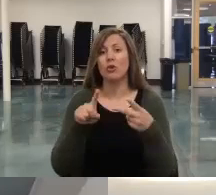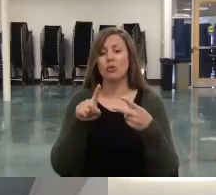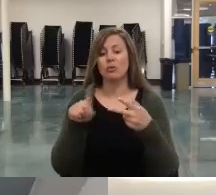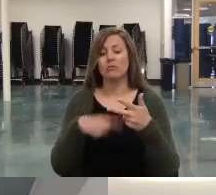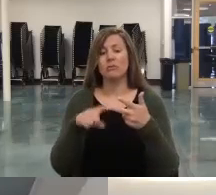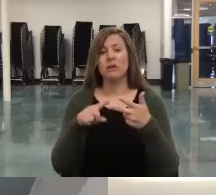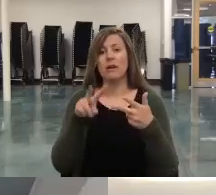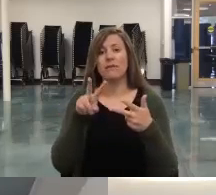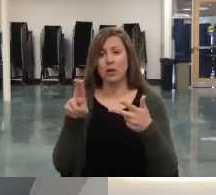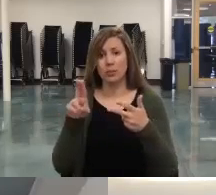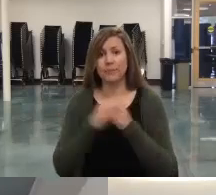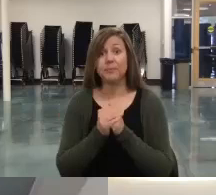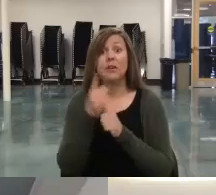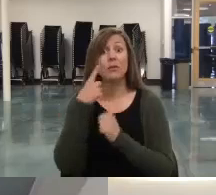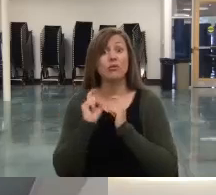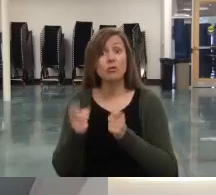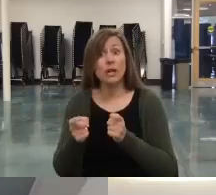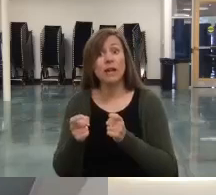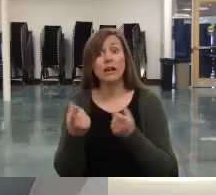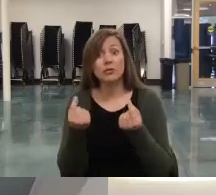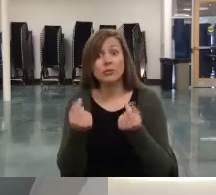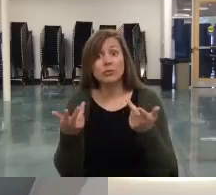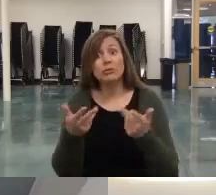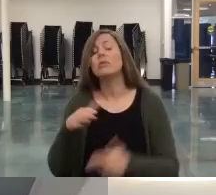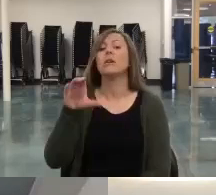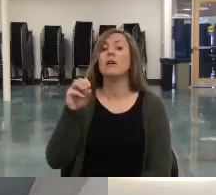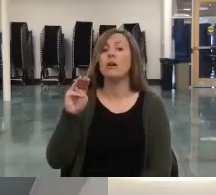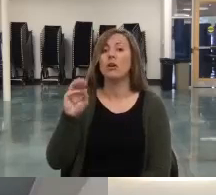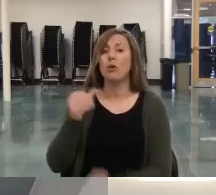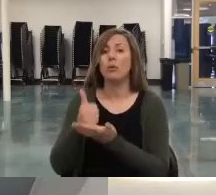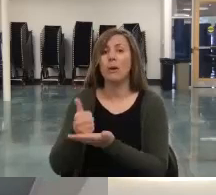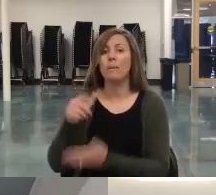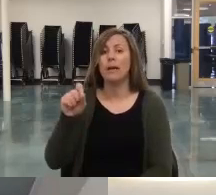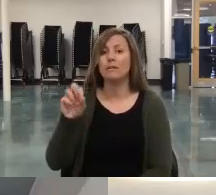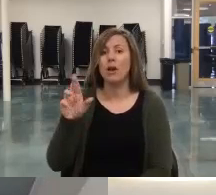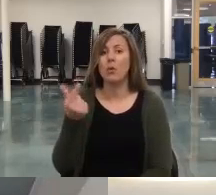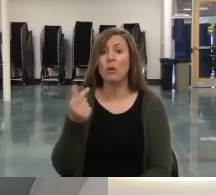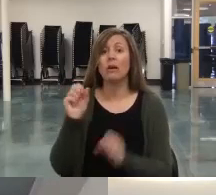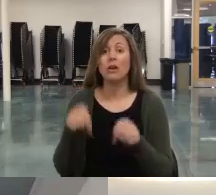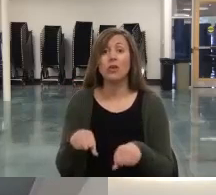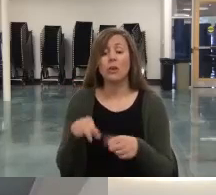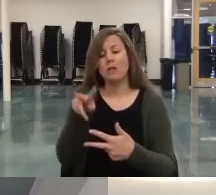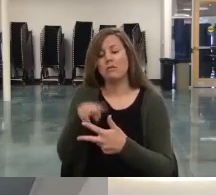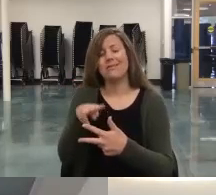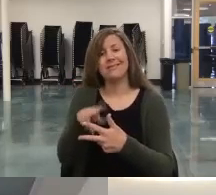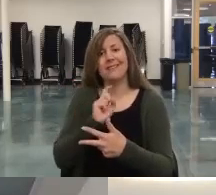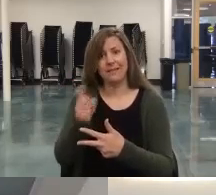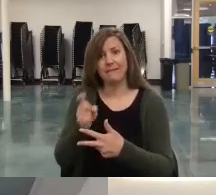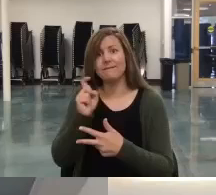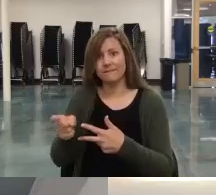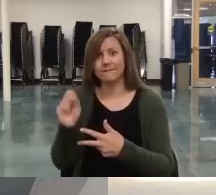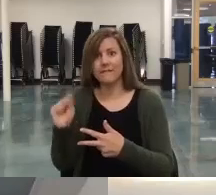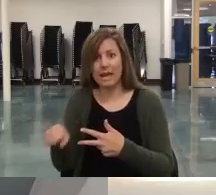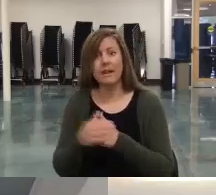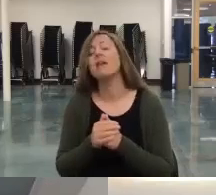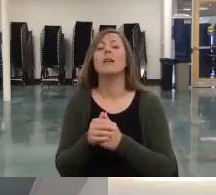go to comohelps.org. You can give there to either the United Way or the Community Foundation, and those donations